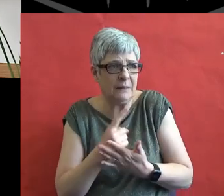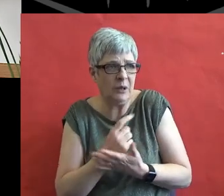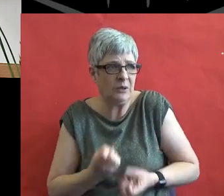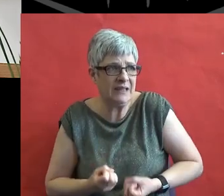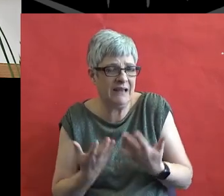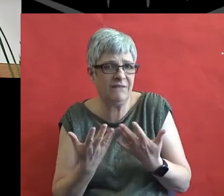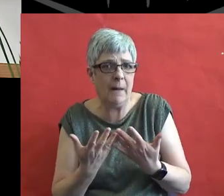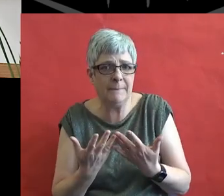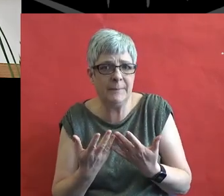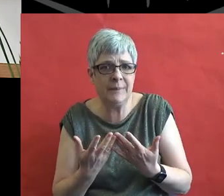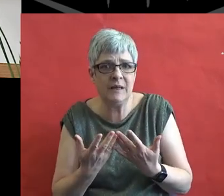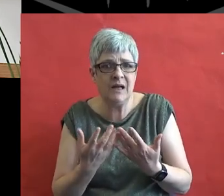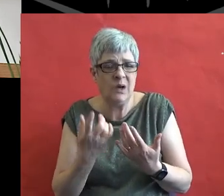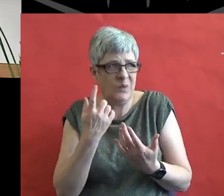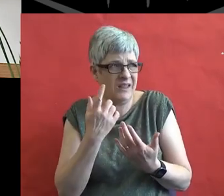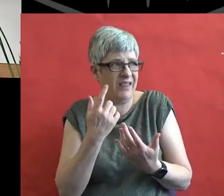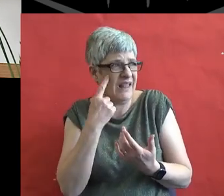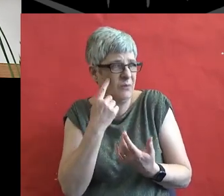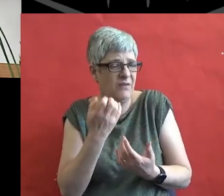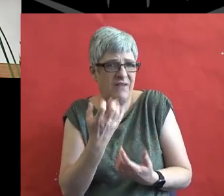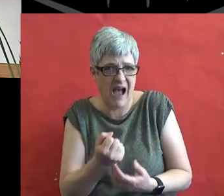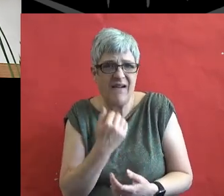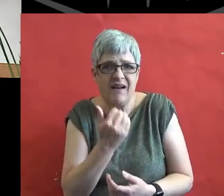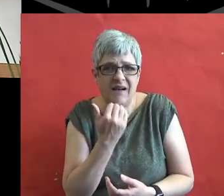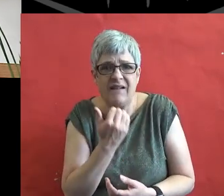giving up or we've had enough.